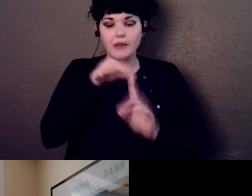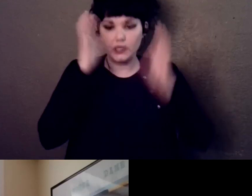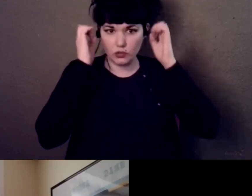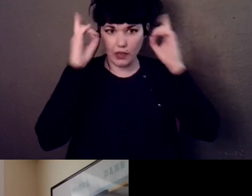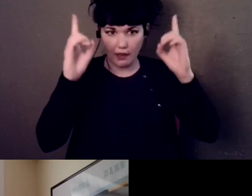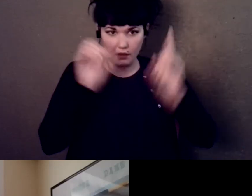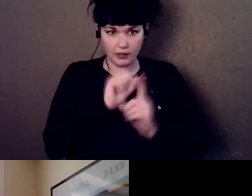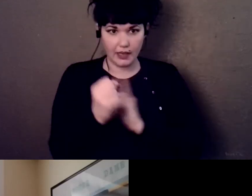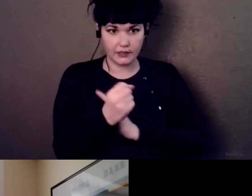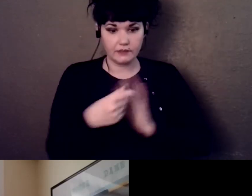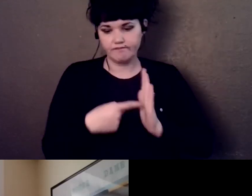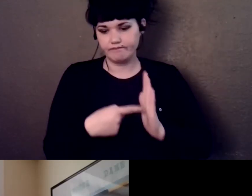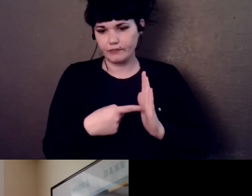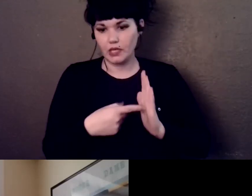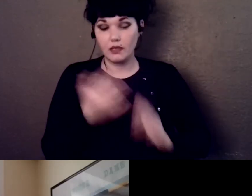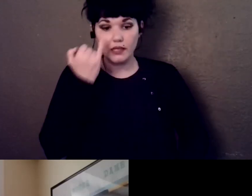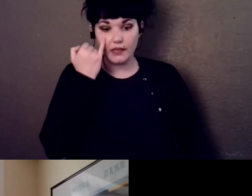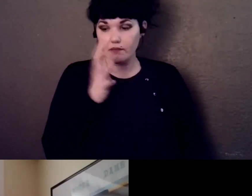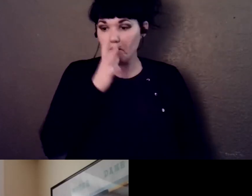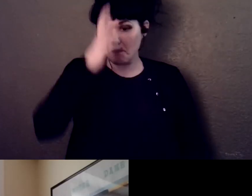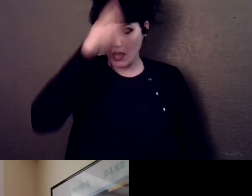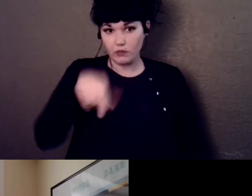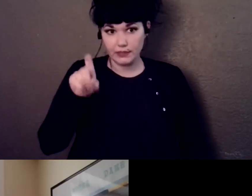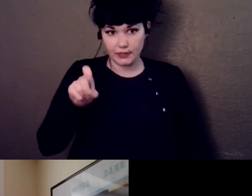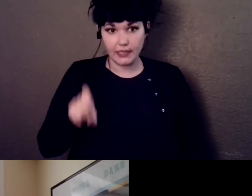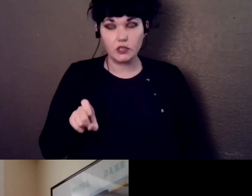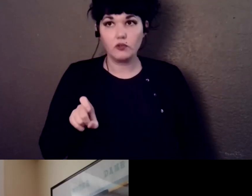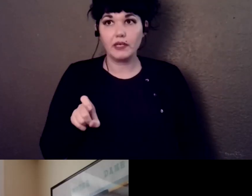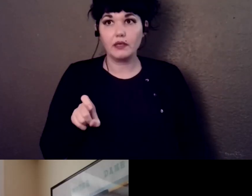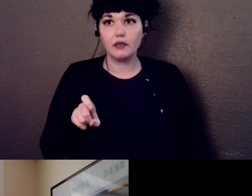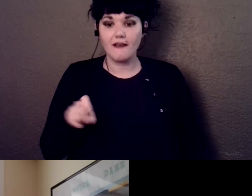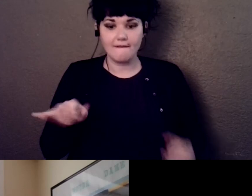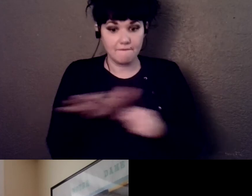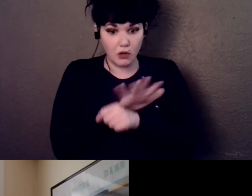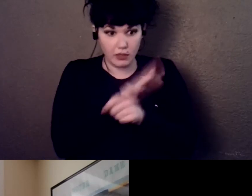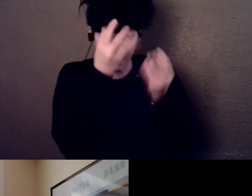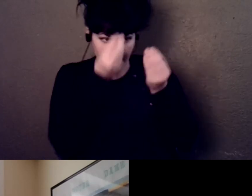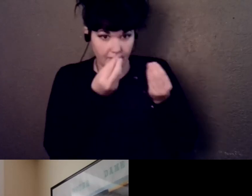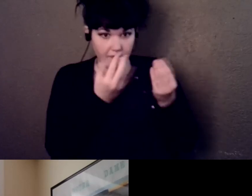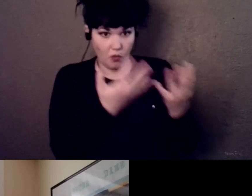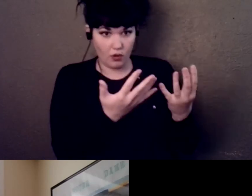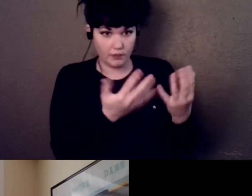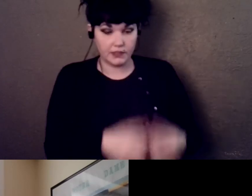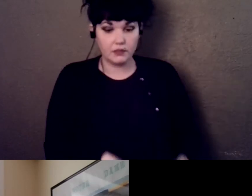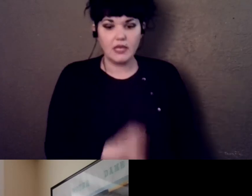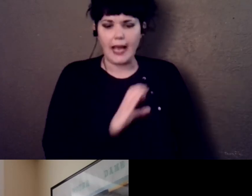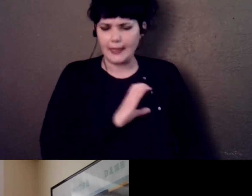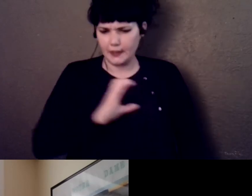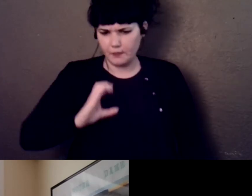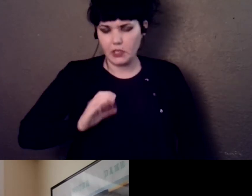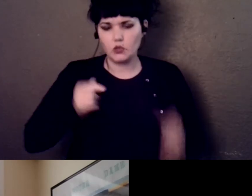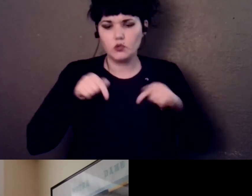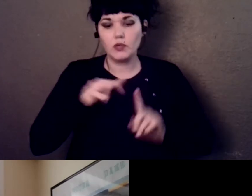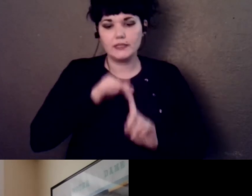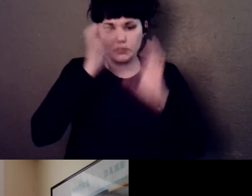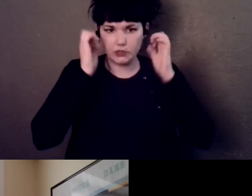example, if parents need to be fully informed at Committee on Special Education meetings of, the student rights